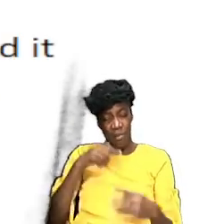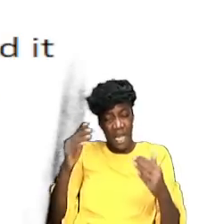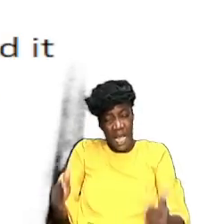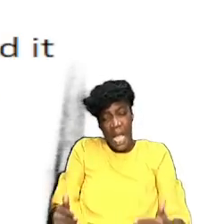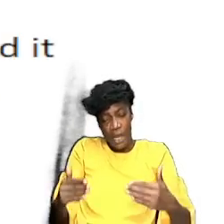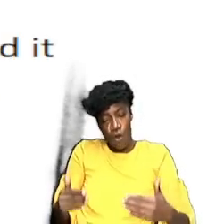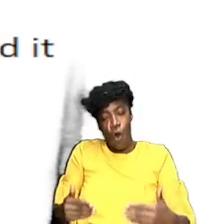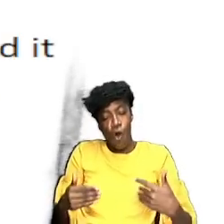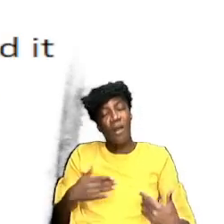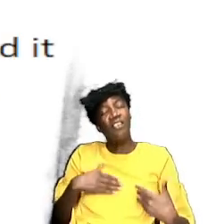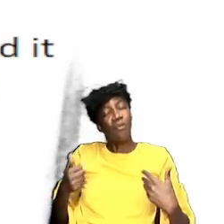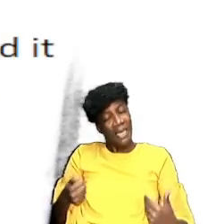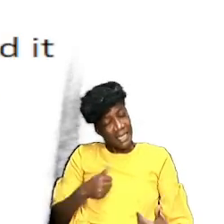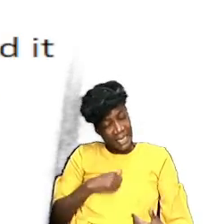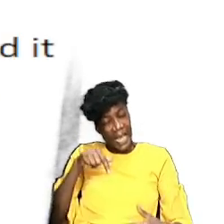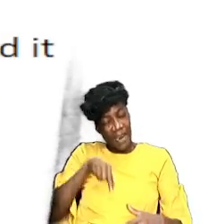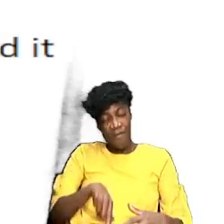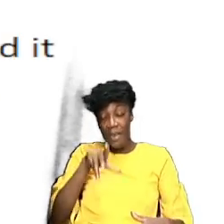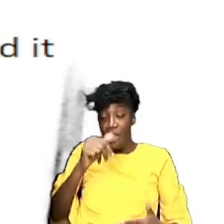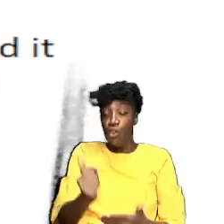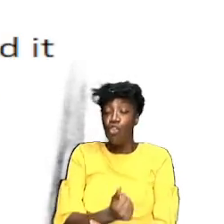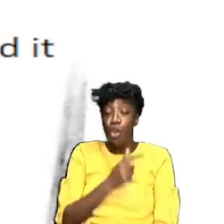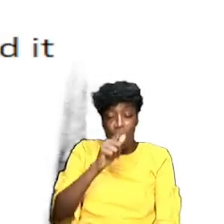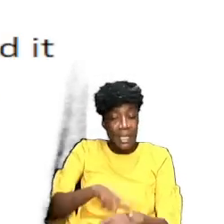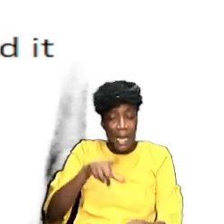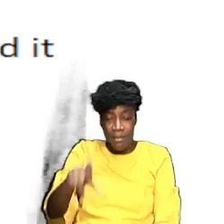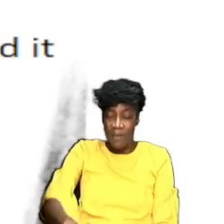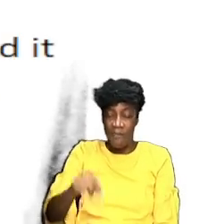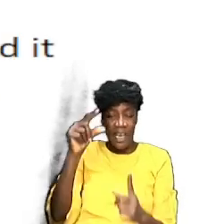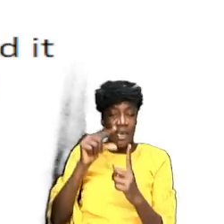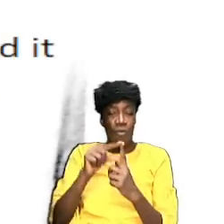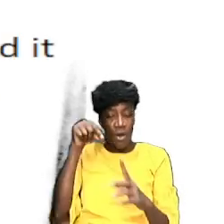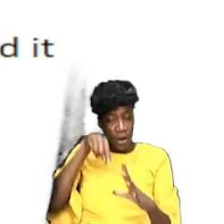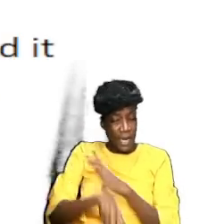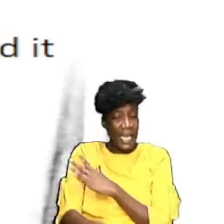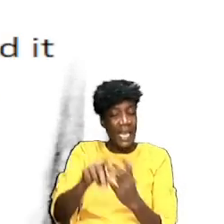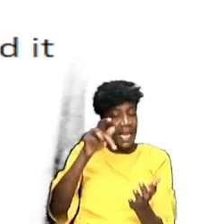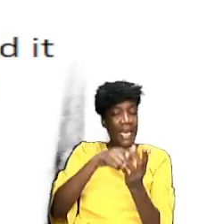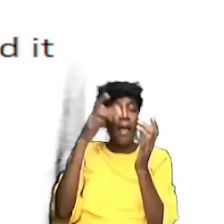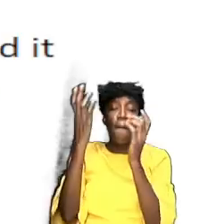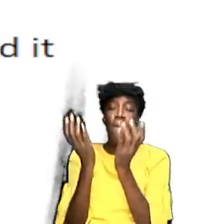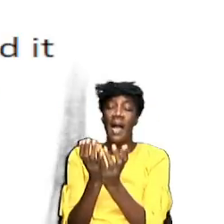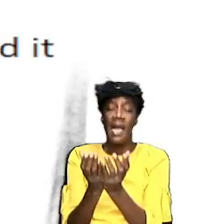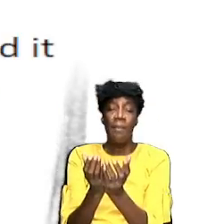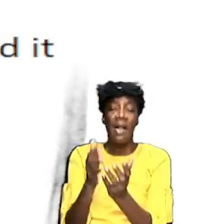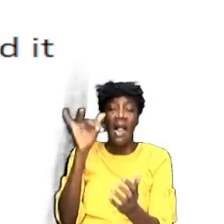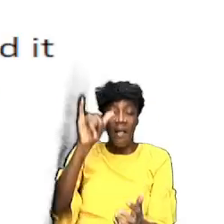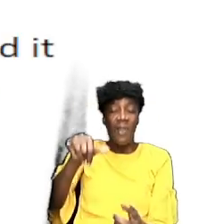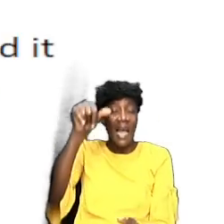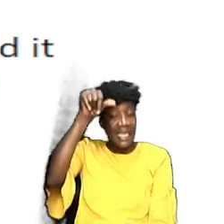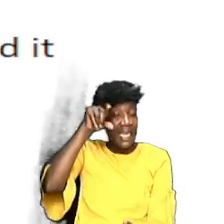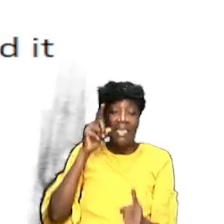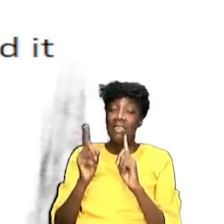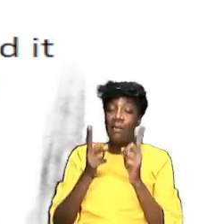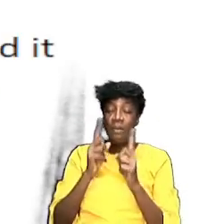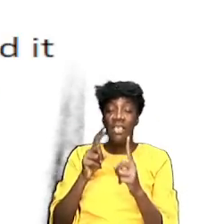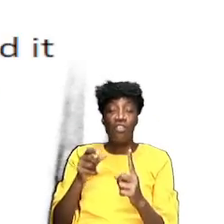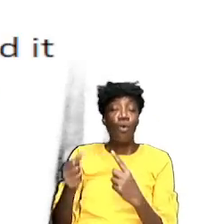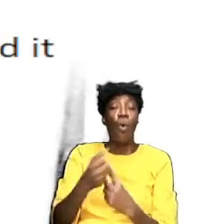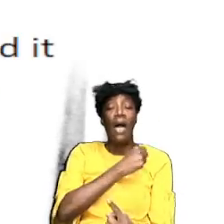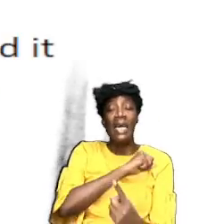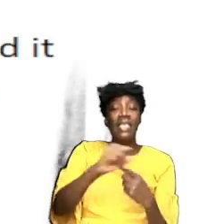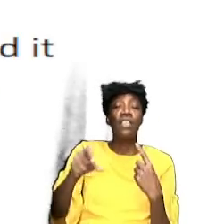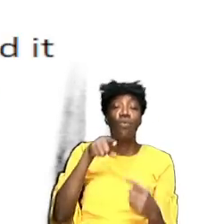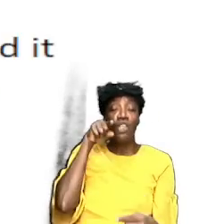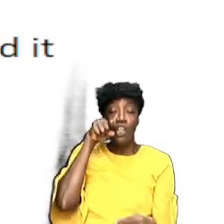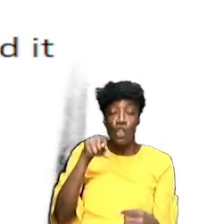myself in the Lord. Sometimes you have to find a word, amen, in the scripture itself that speaks to a situation that you're